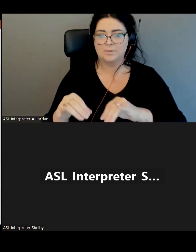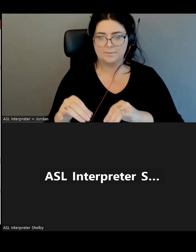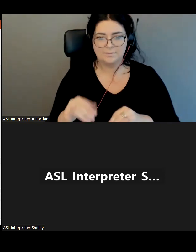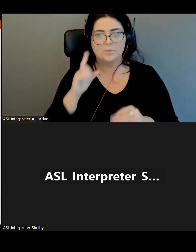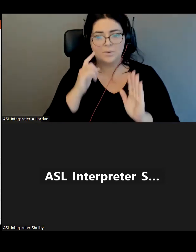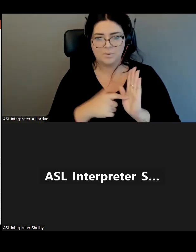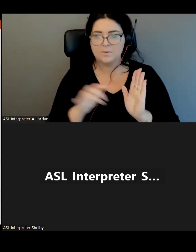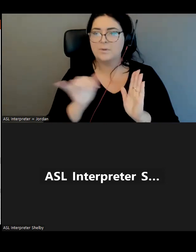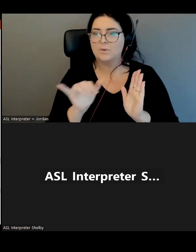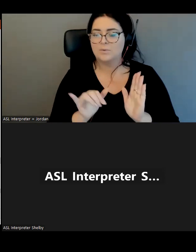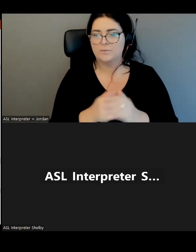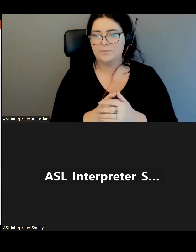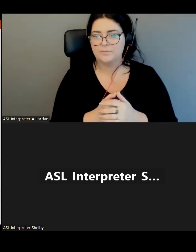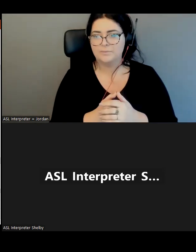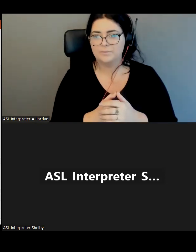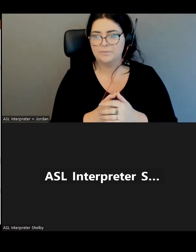garden projects as well, that,